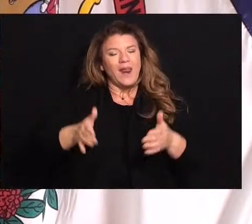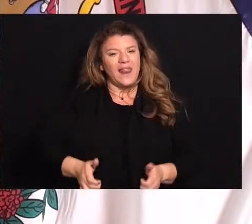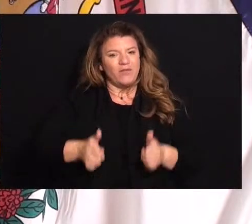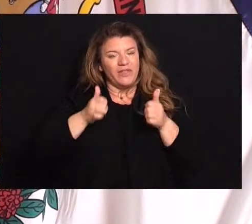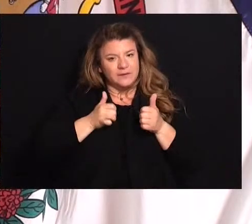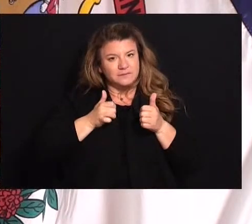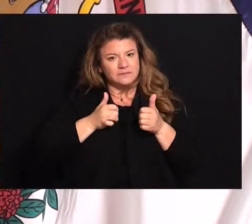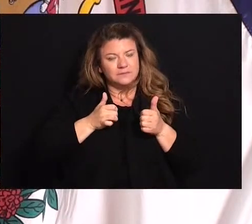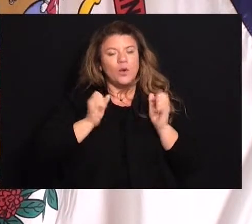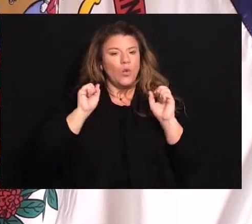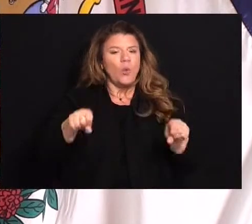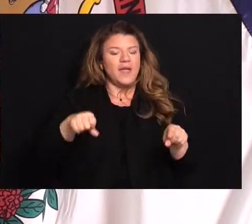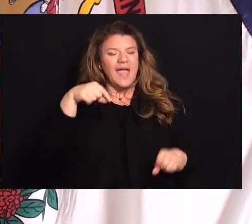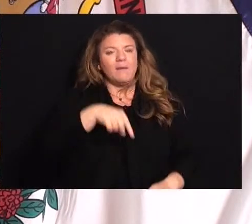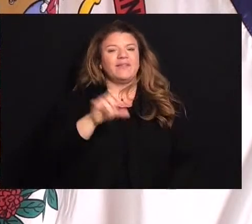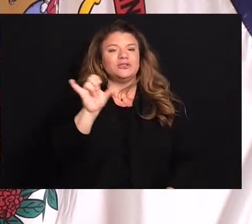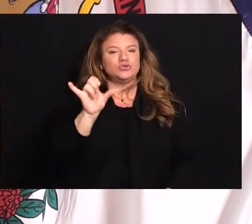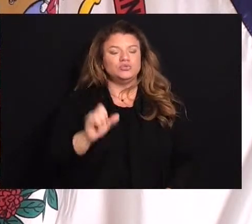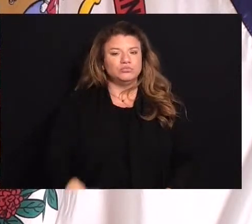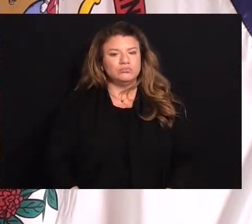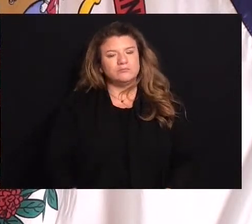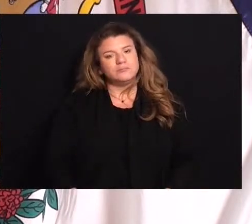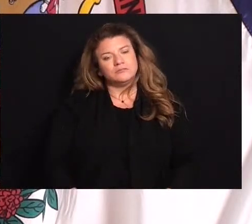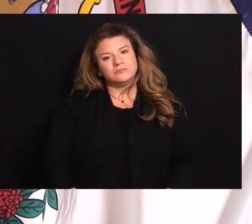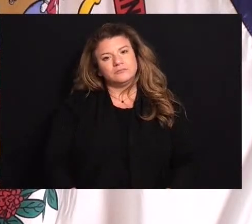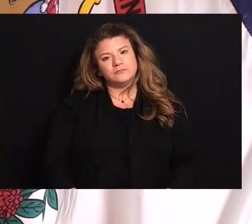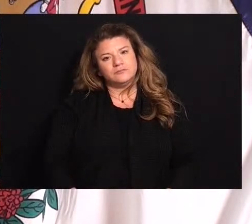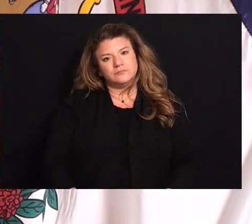We can do that with this as well.